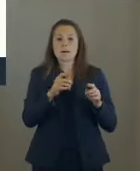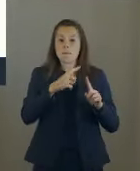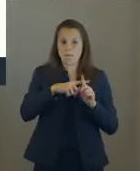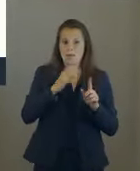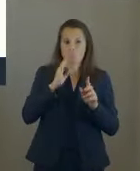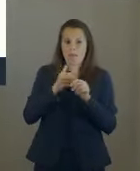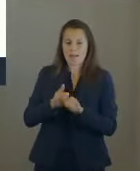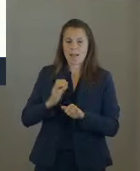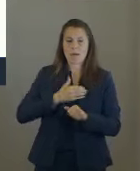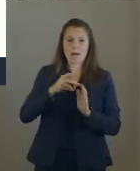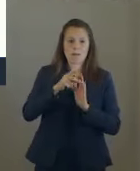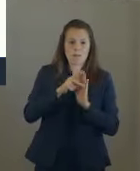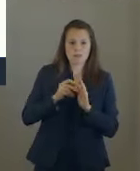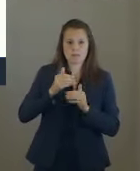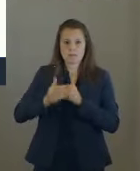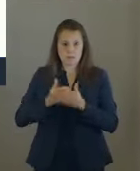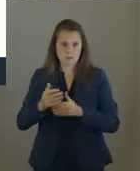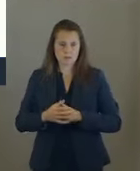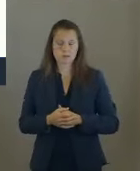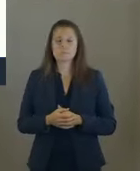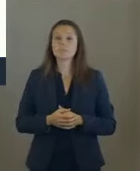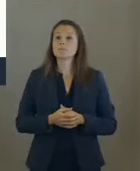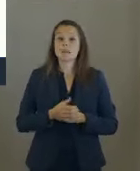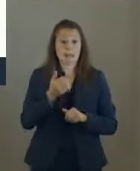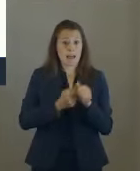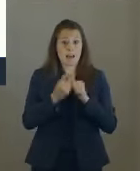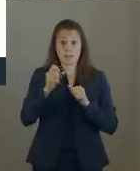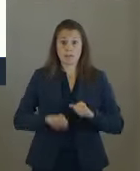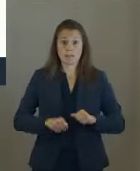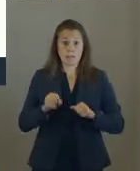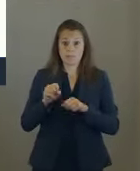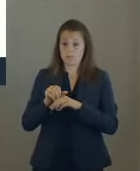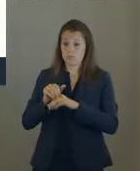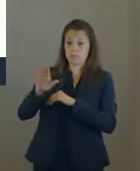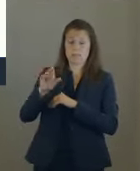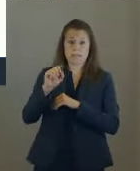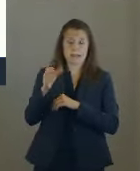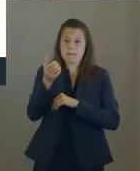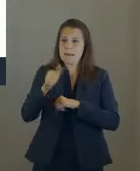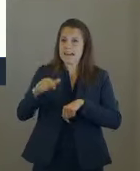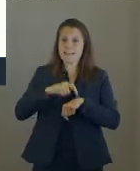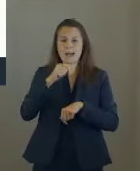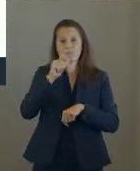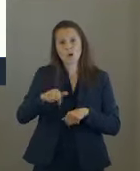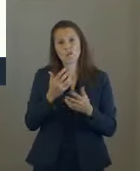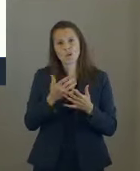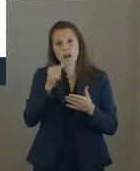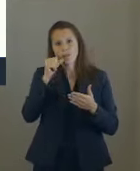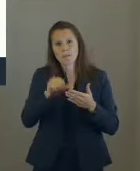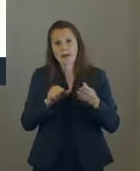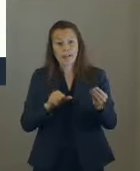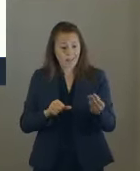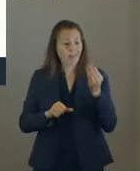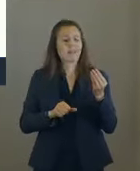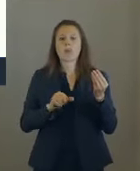and procedures. All parties have the ability to submit documents at any time. There is no more waiting for US mail. There is no